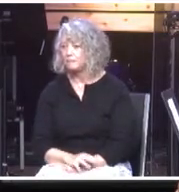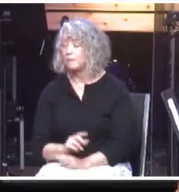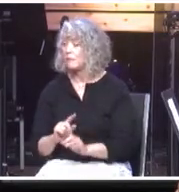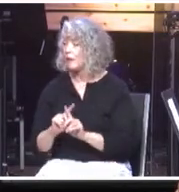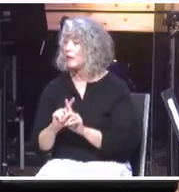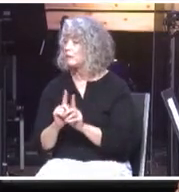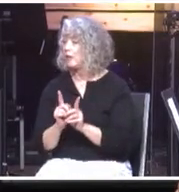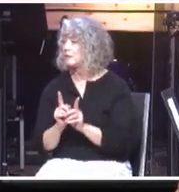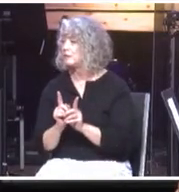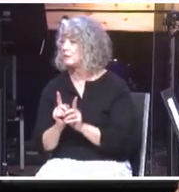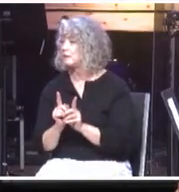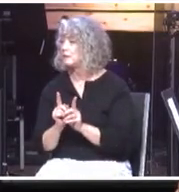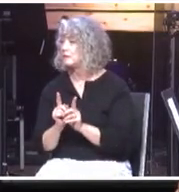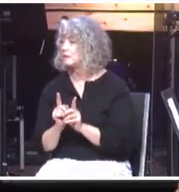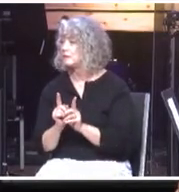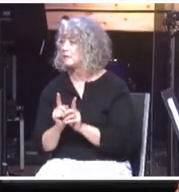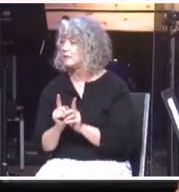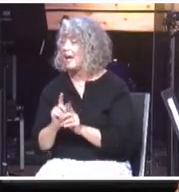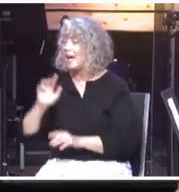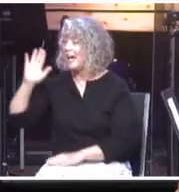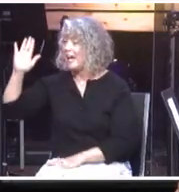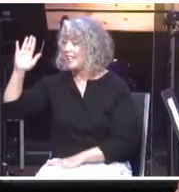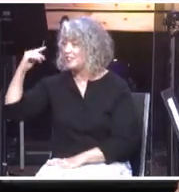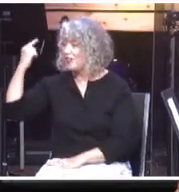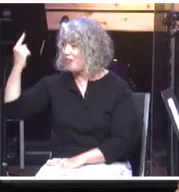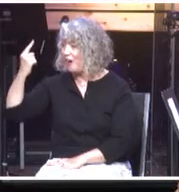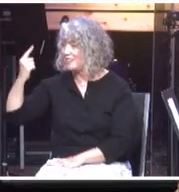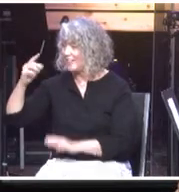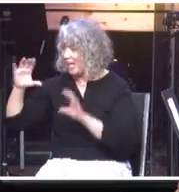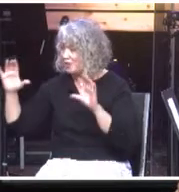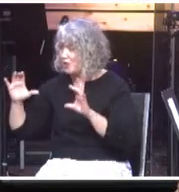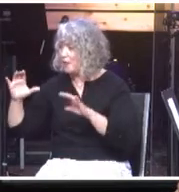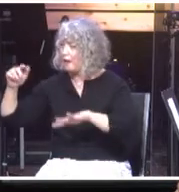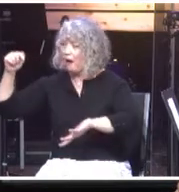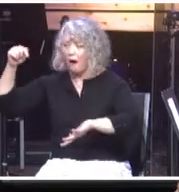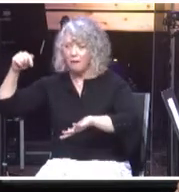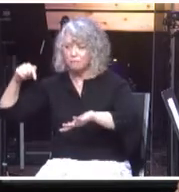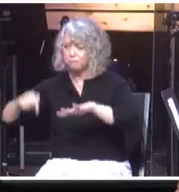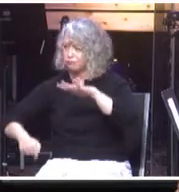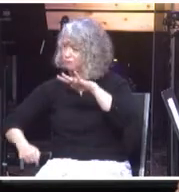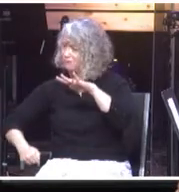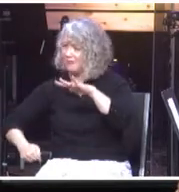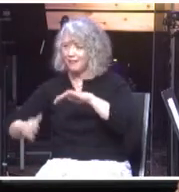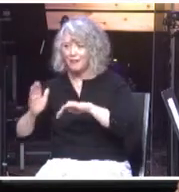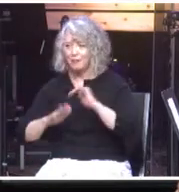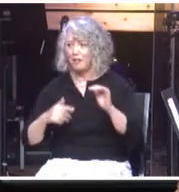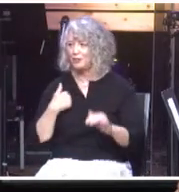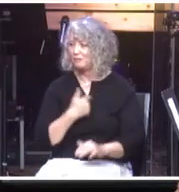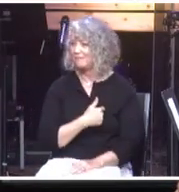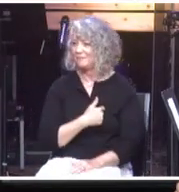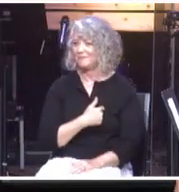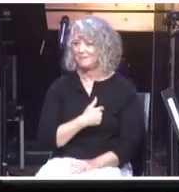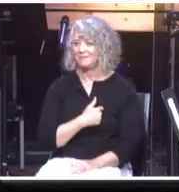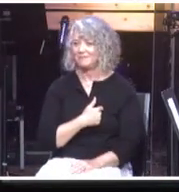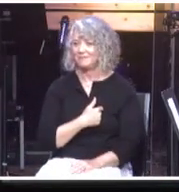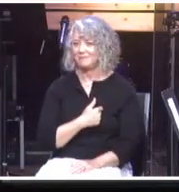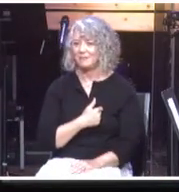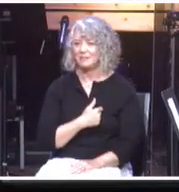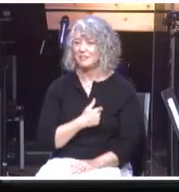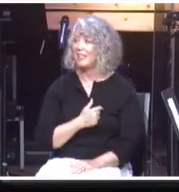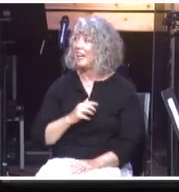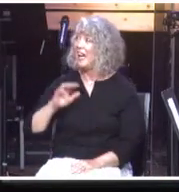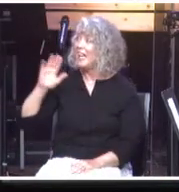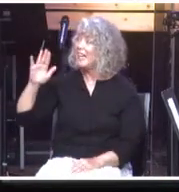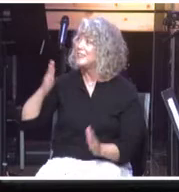But they are deeper than our thoughts. We're not always going to understand his thoughts, obviously,